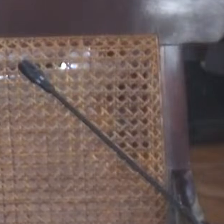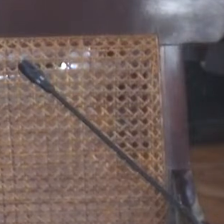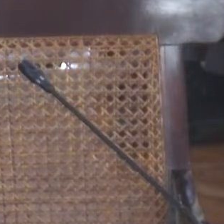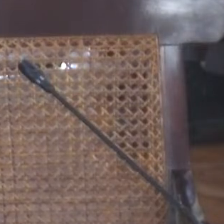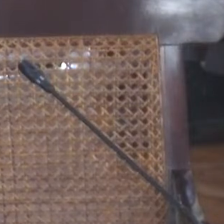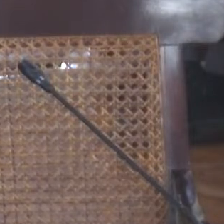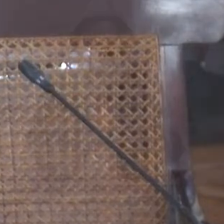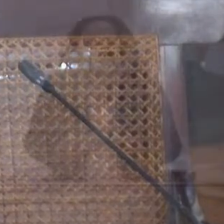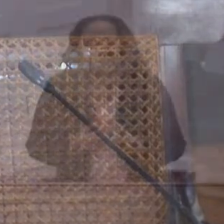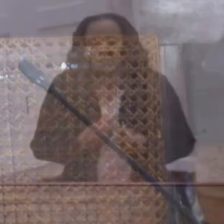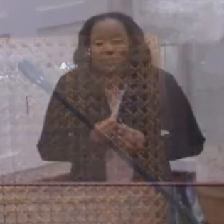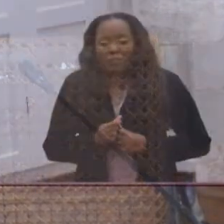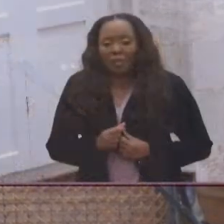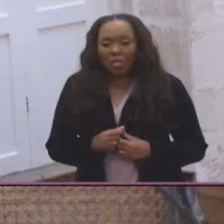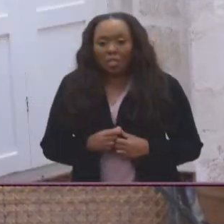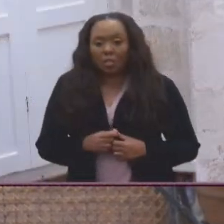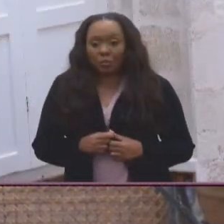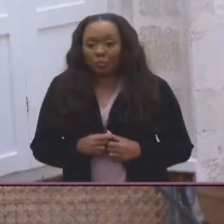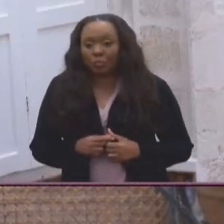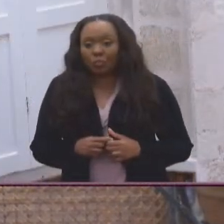necessarily here in Barbados,